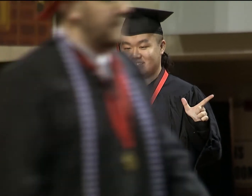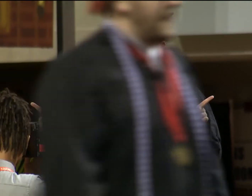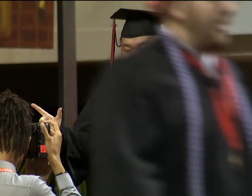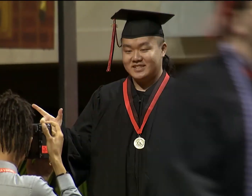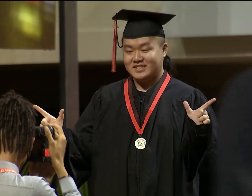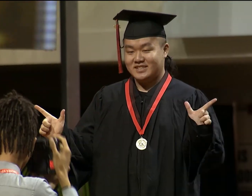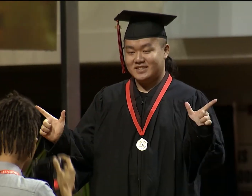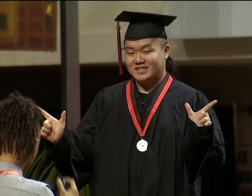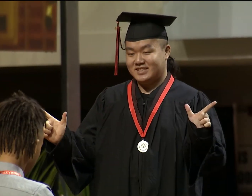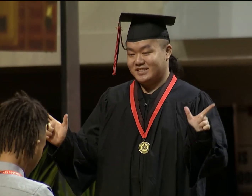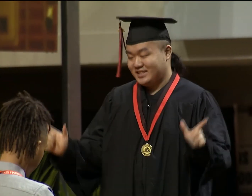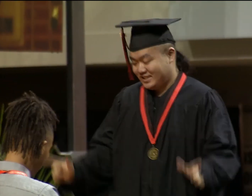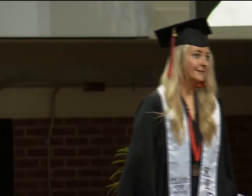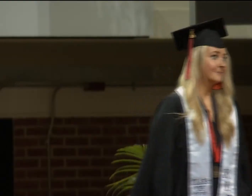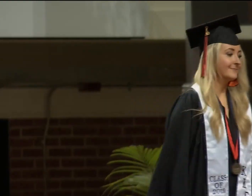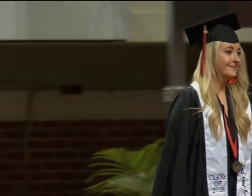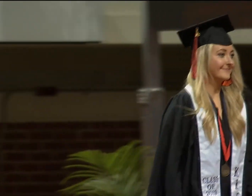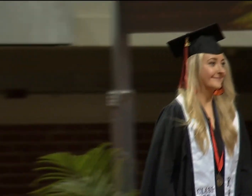Hong Hao Zhang.